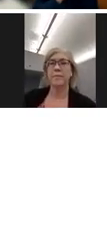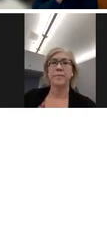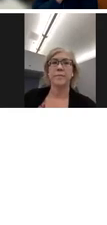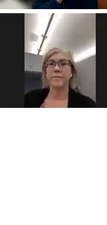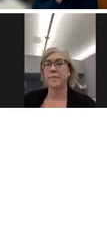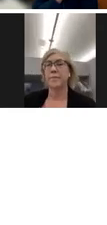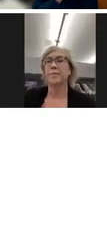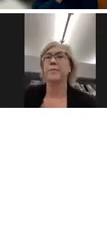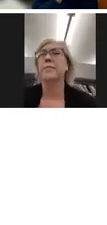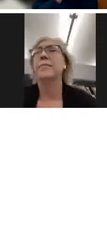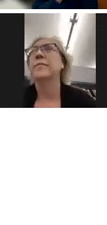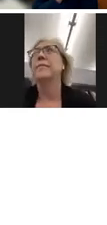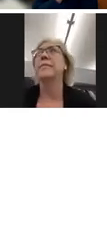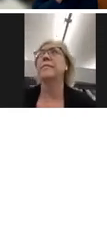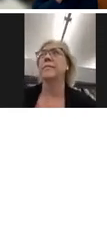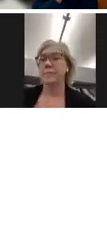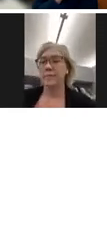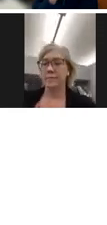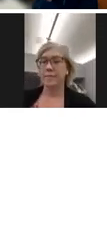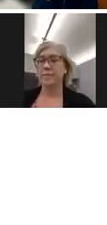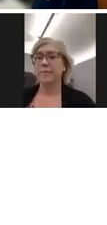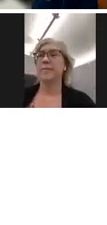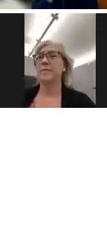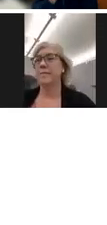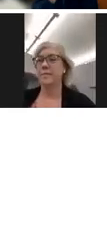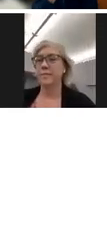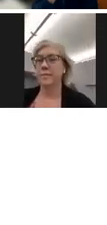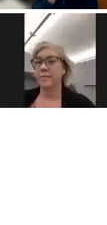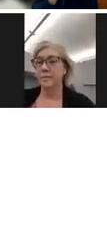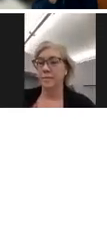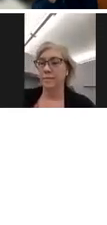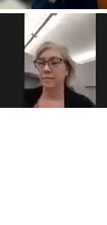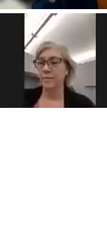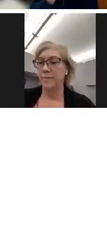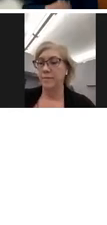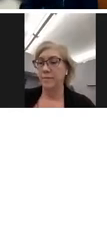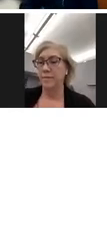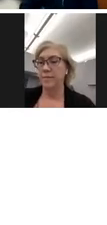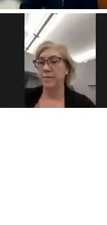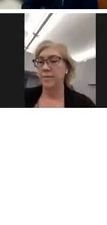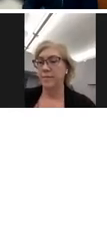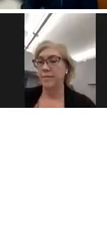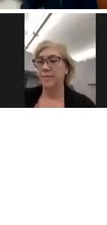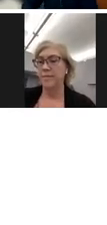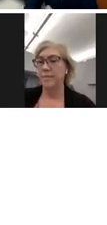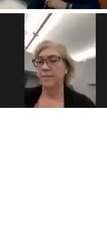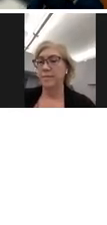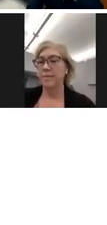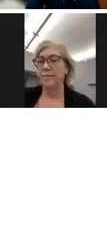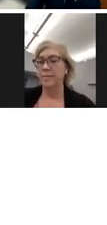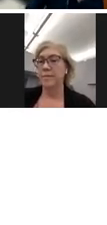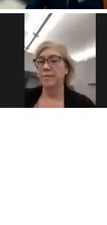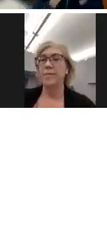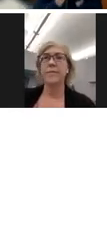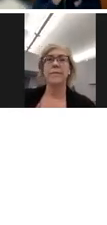morning. So as William was saying, Sacramento Employment and Training Agency, we've been around for over 40 years,